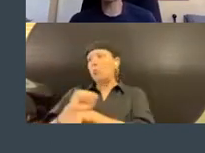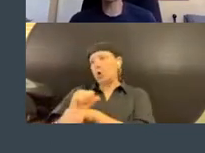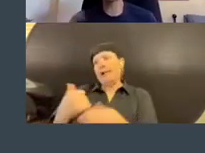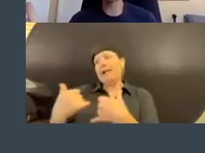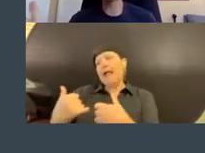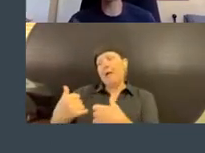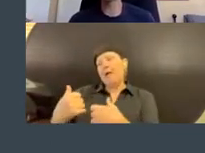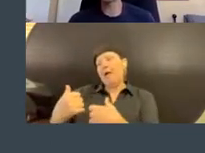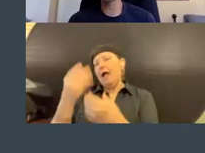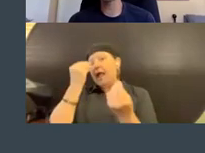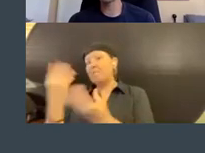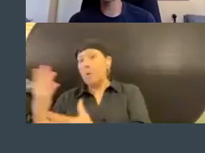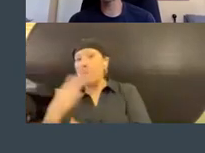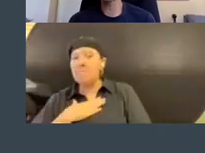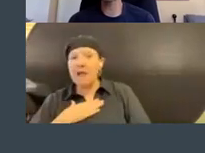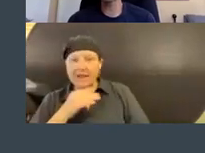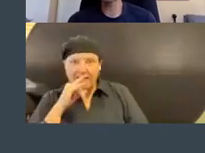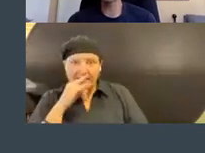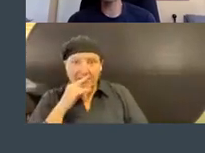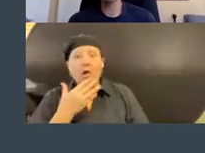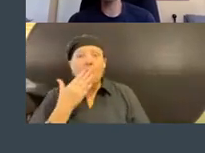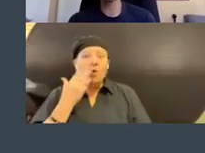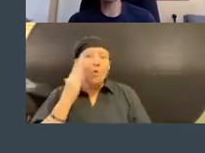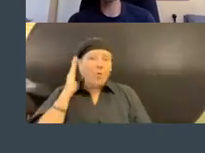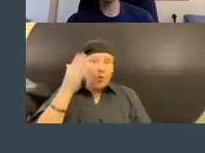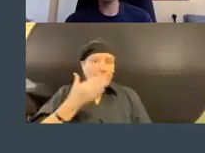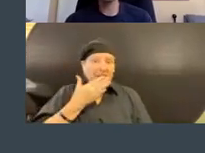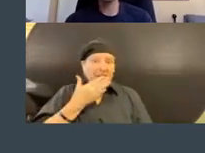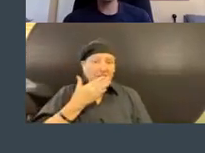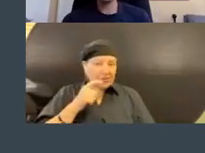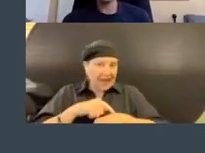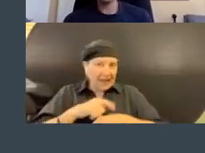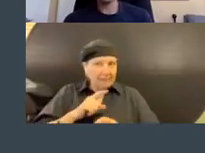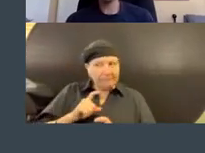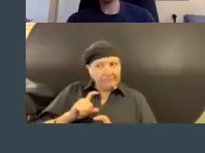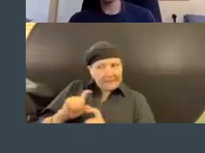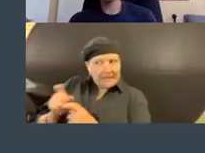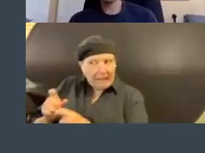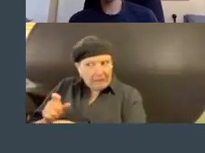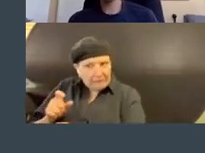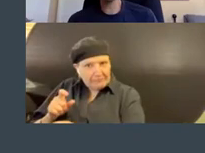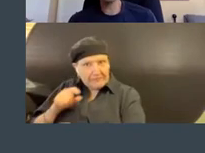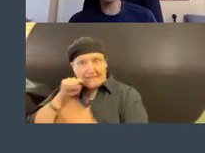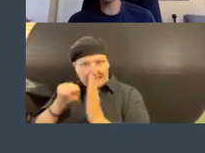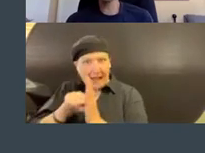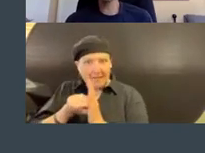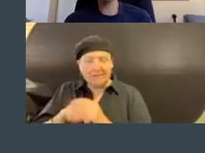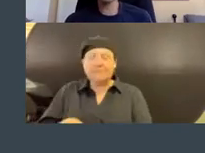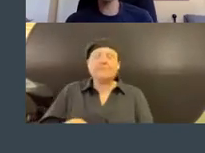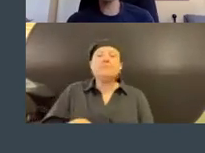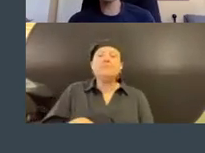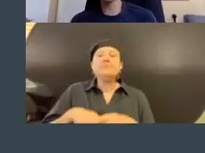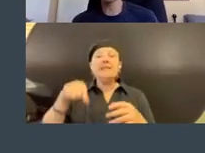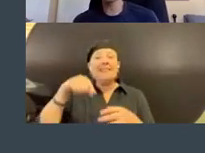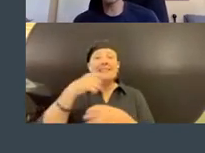time to give them like those other assignments that might just keep them busy for a little bit of time. This year, another change they're going to be going over with you is